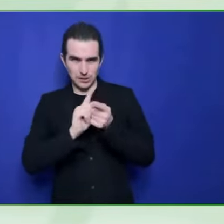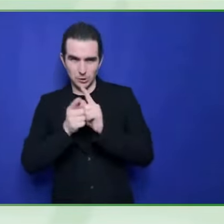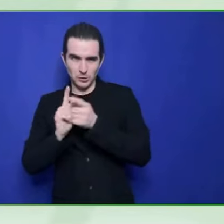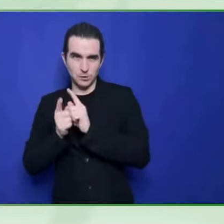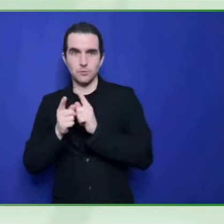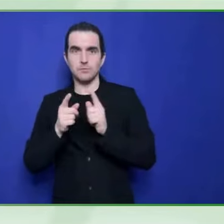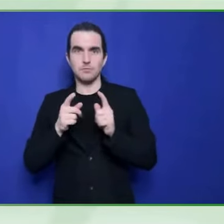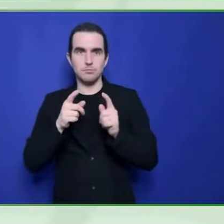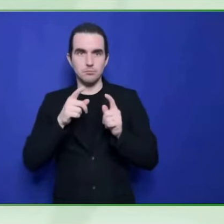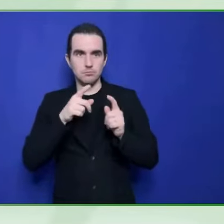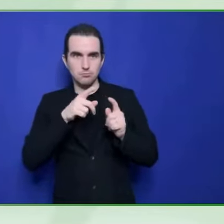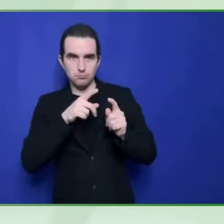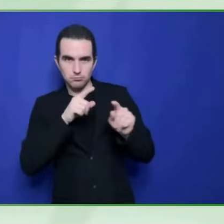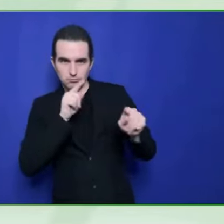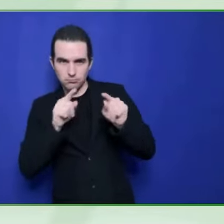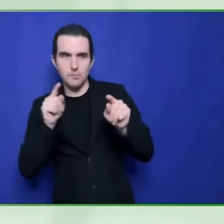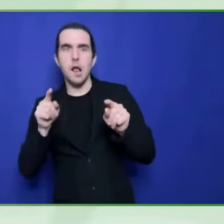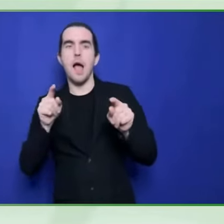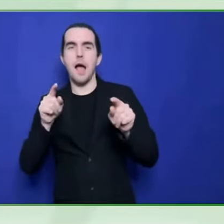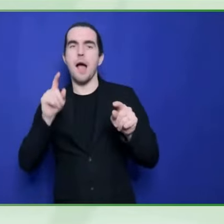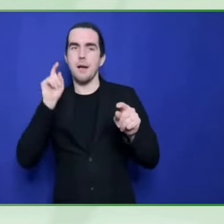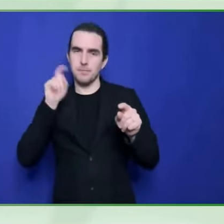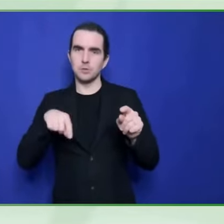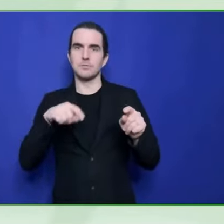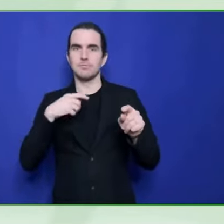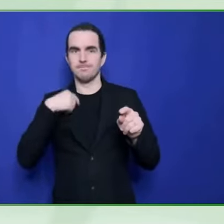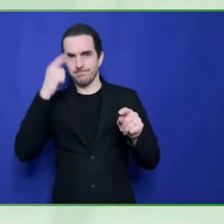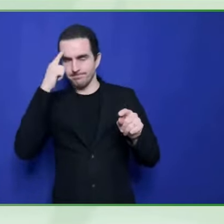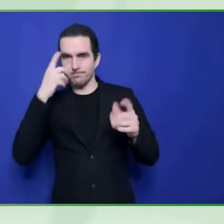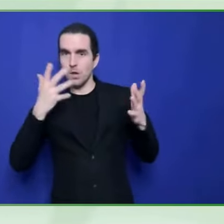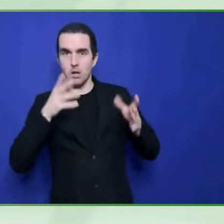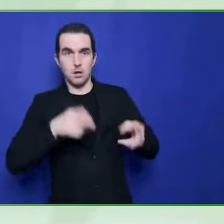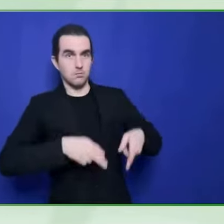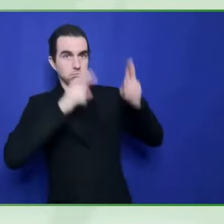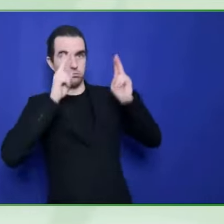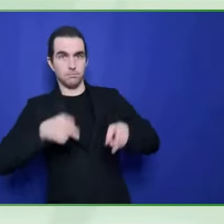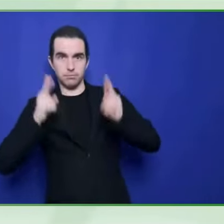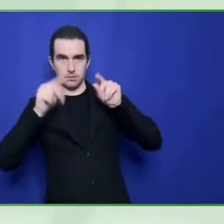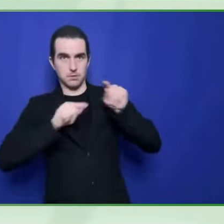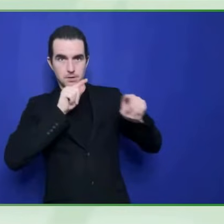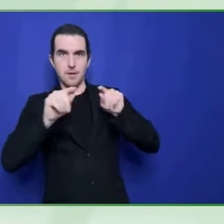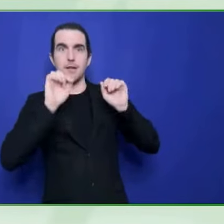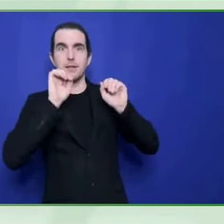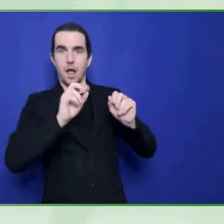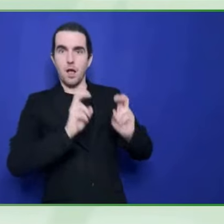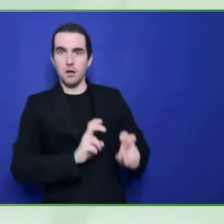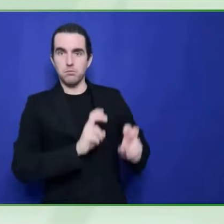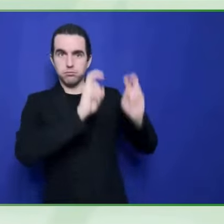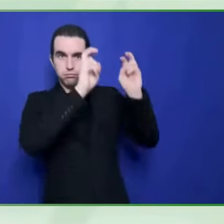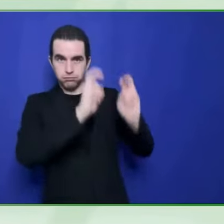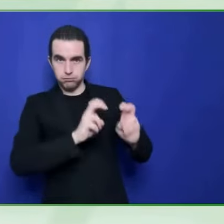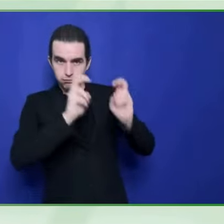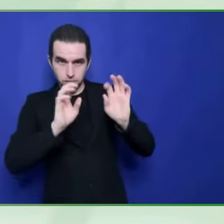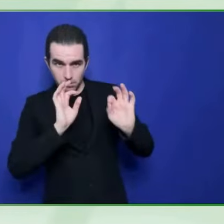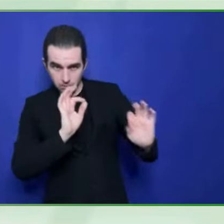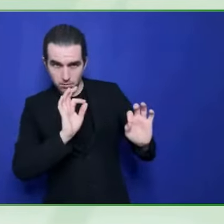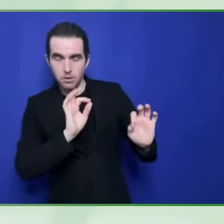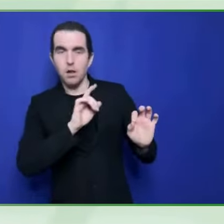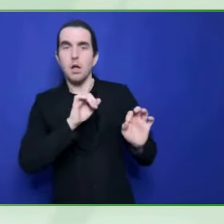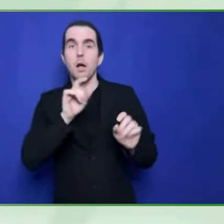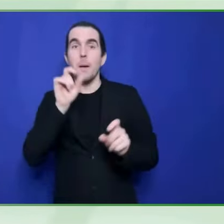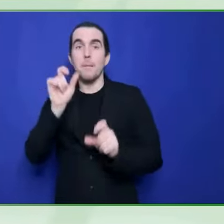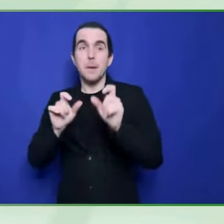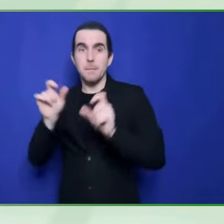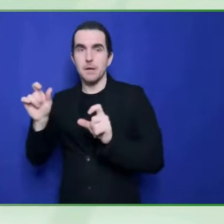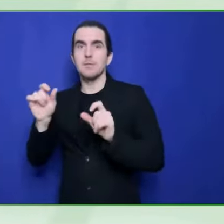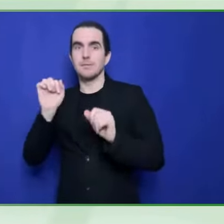are totally different. 6 months out of the year, they're snowed in. And so skyways are part of the infrastructure and had to be